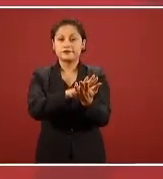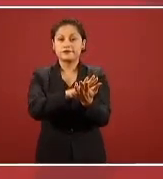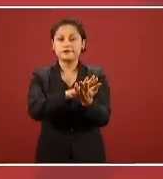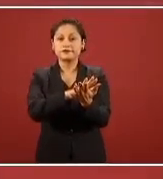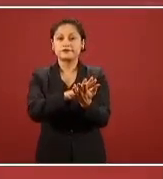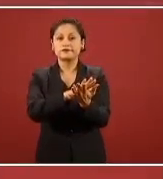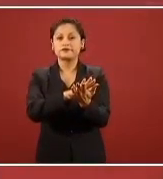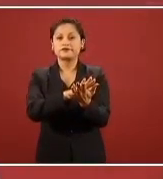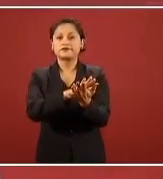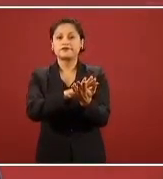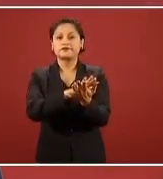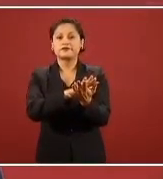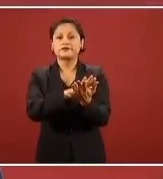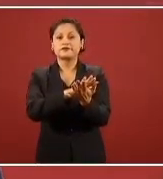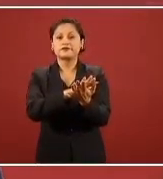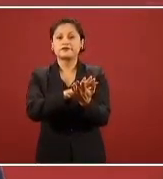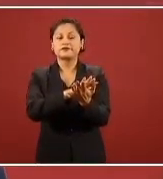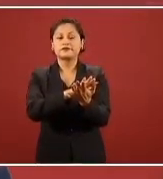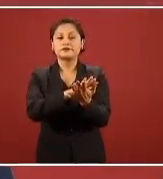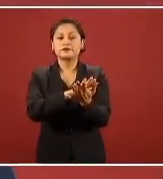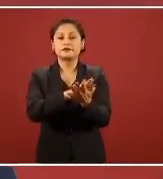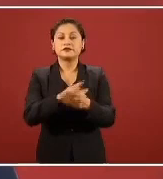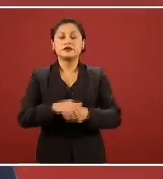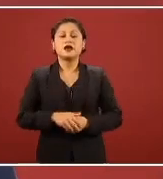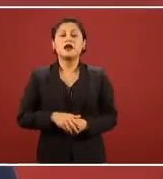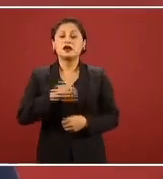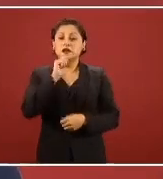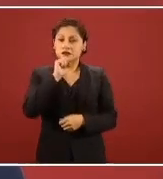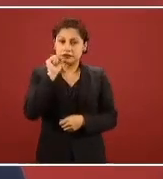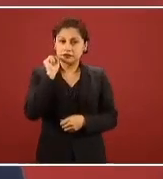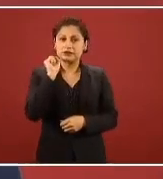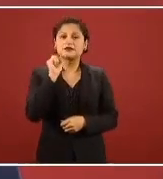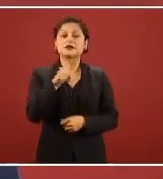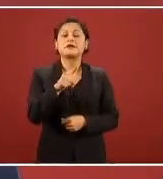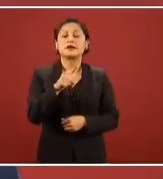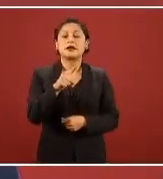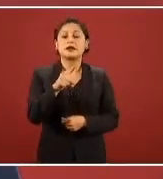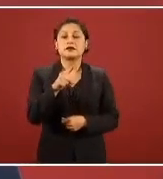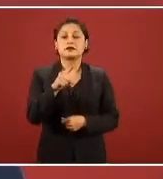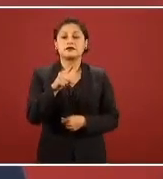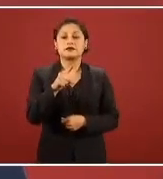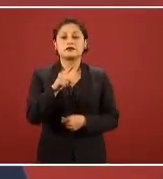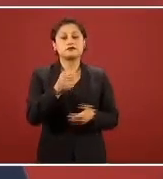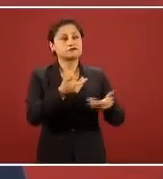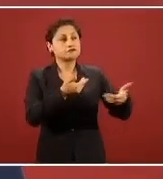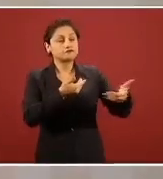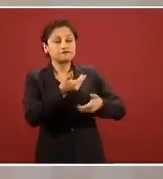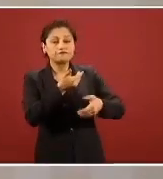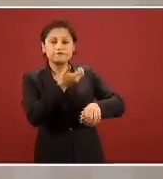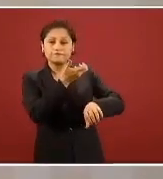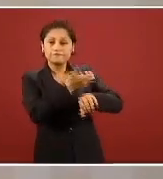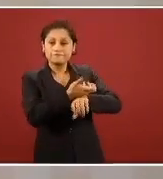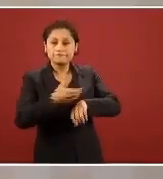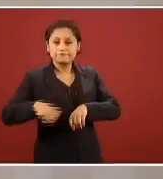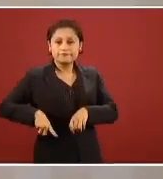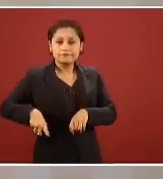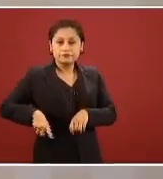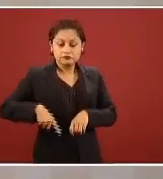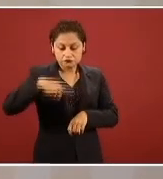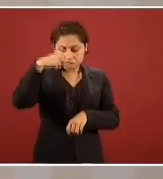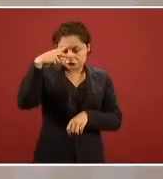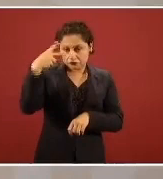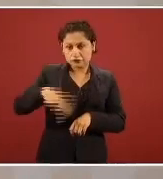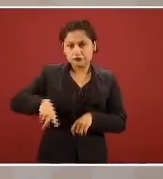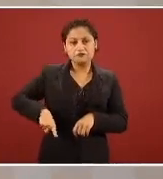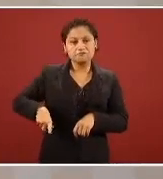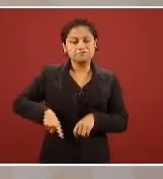no se haya dado una ruptura that we did con not el gobierno de Estados Unidos. With the government of the